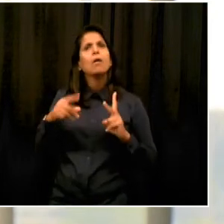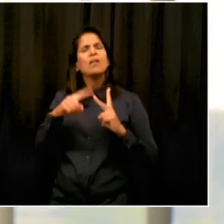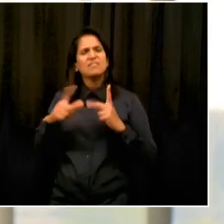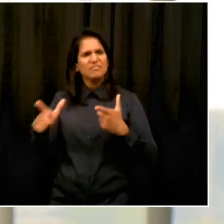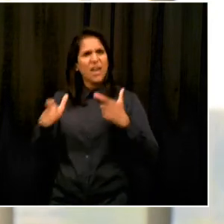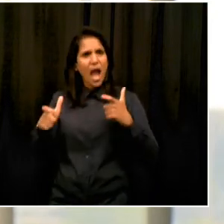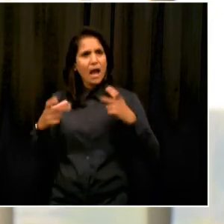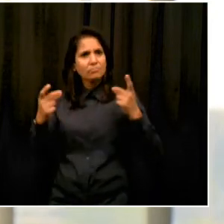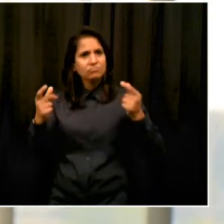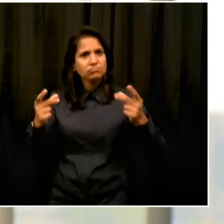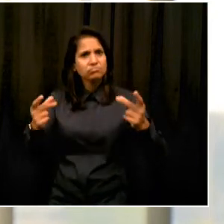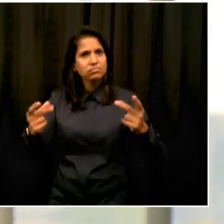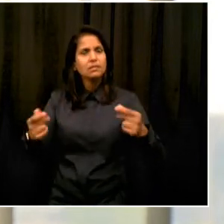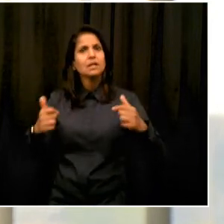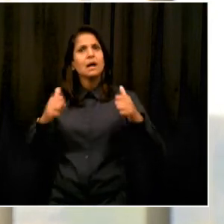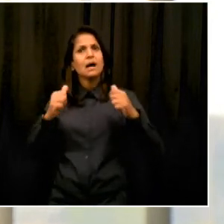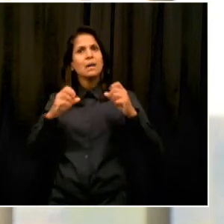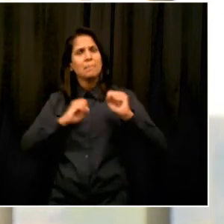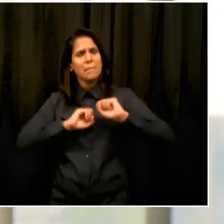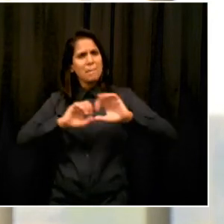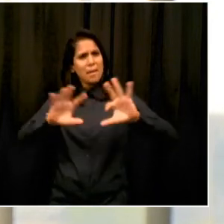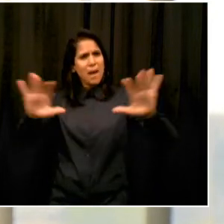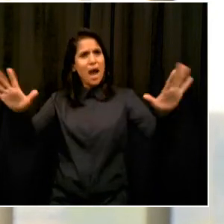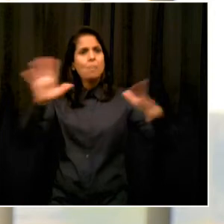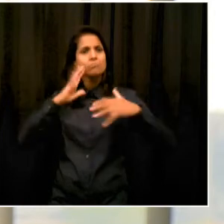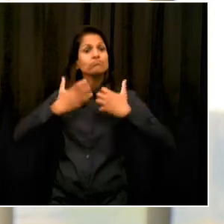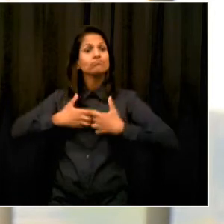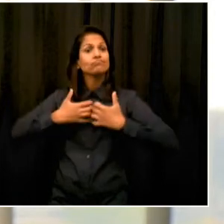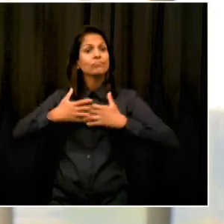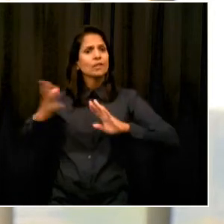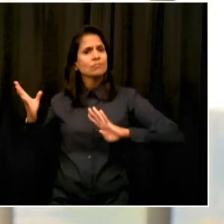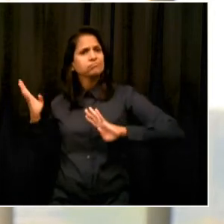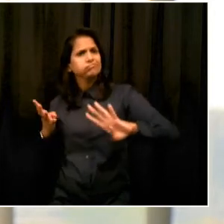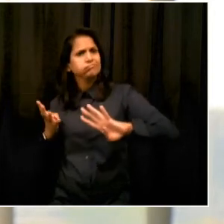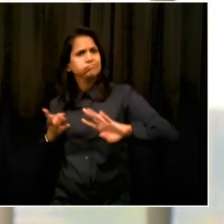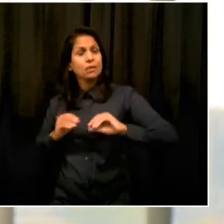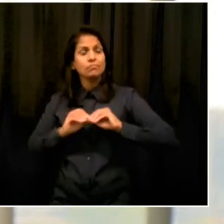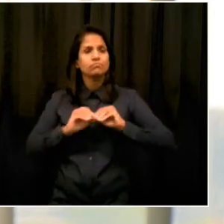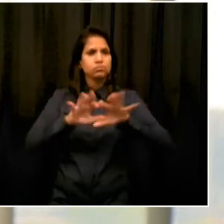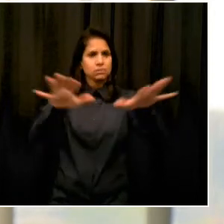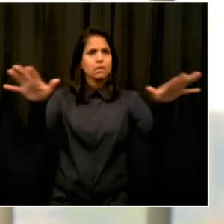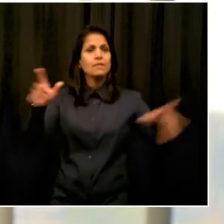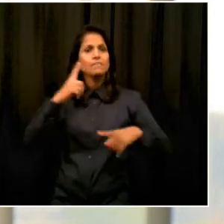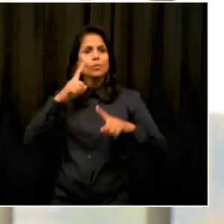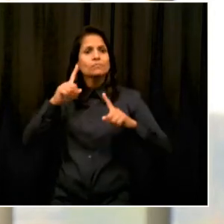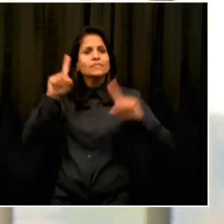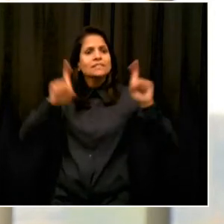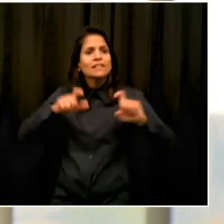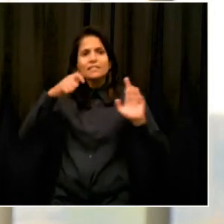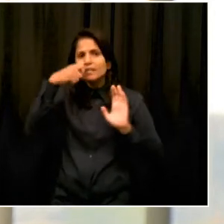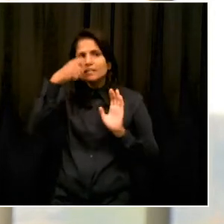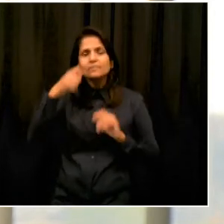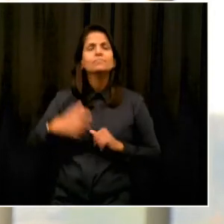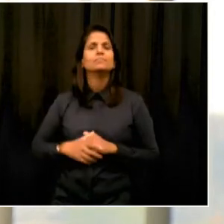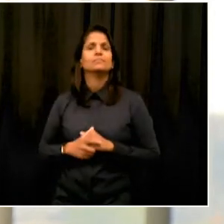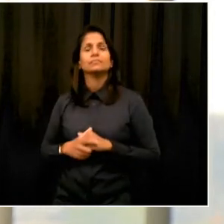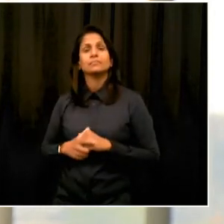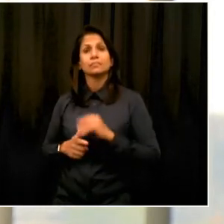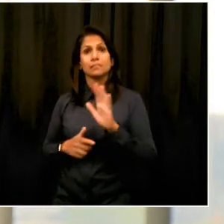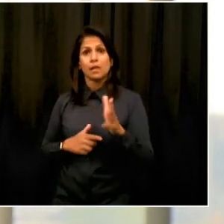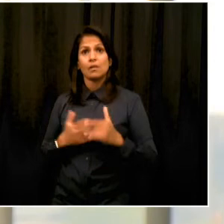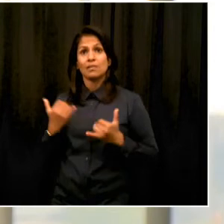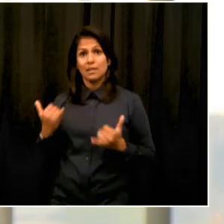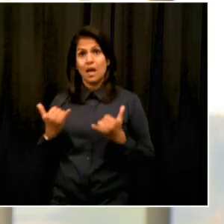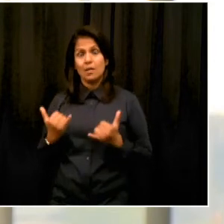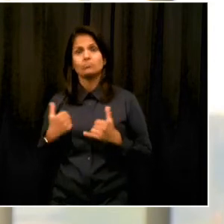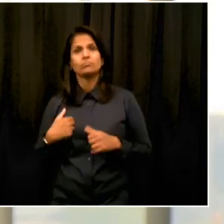is testing. Today, we're doing that by using PCR testing. It's still going to take 24 hours realistically to do that at the